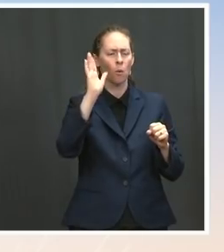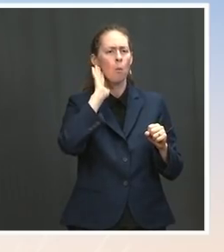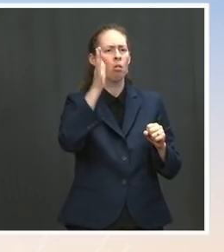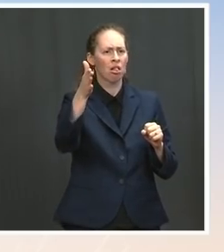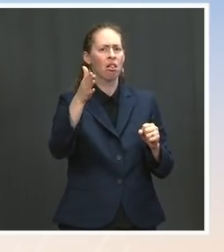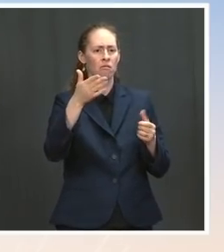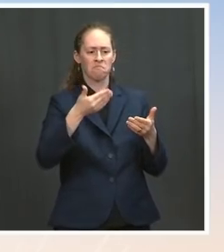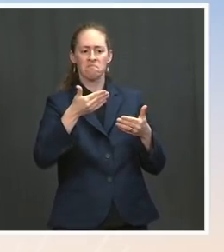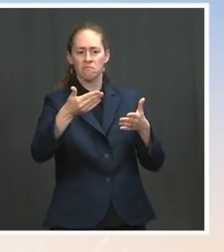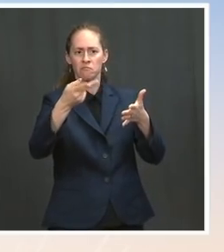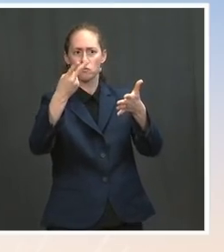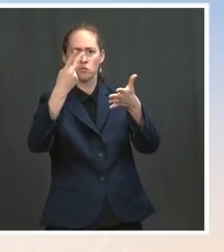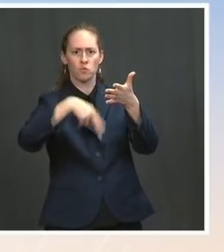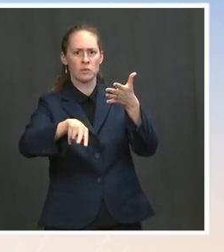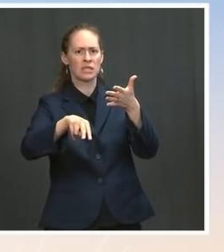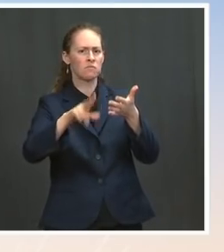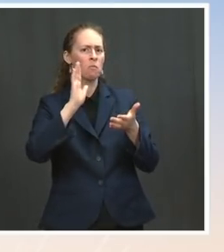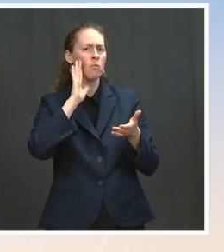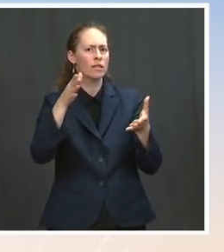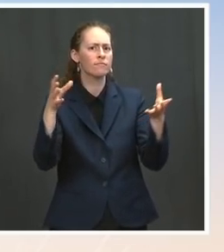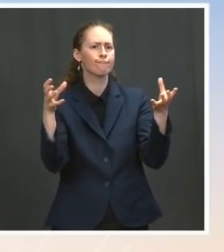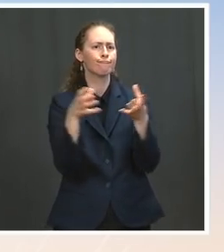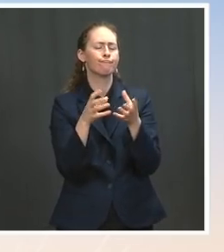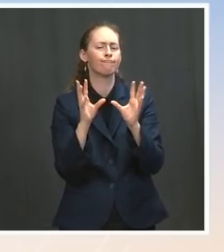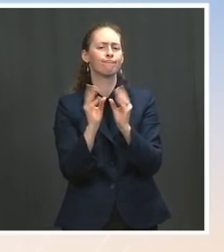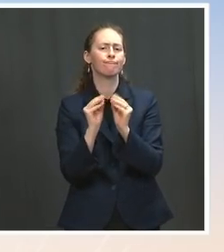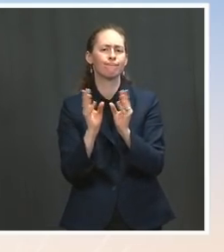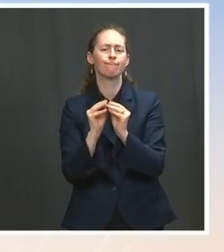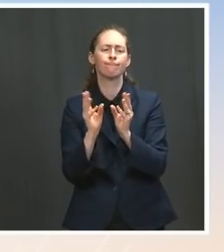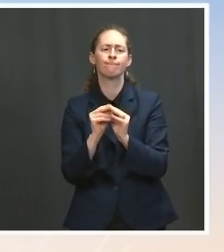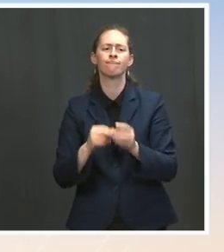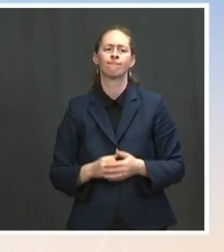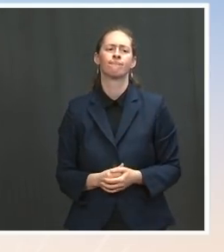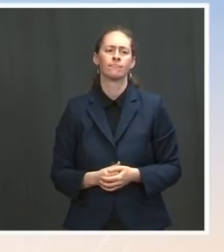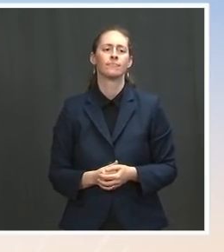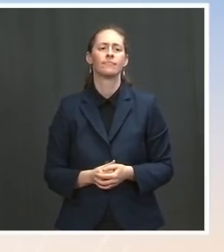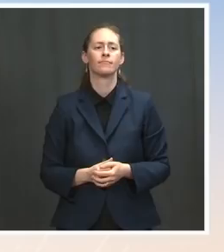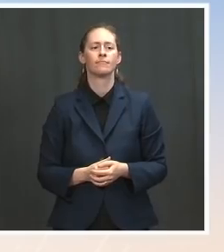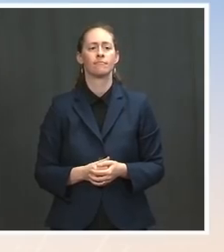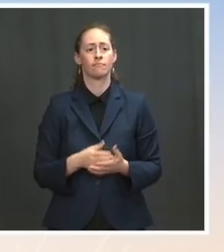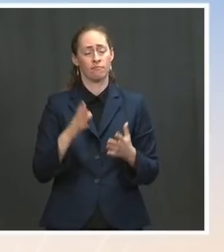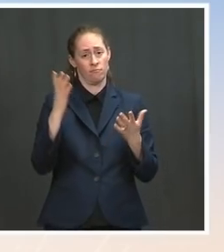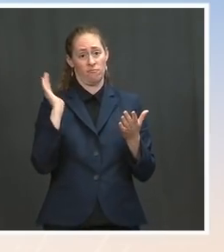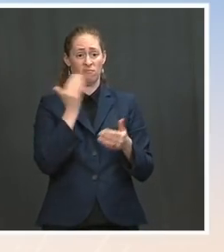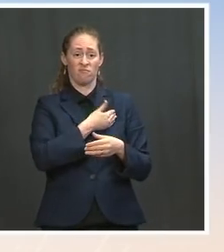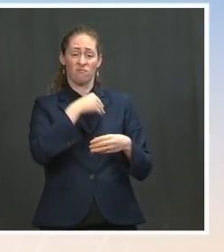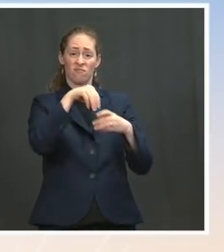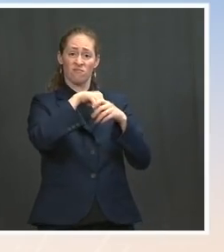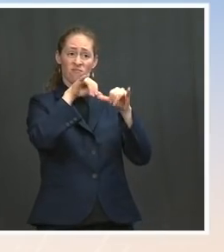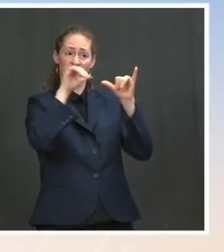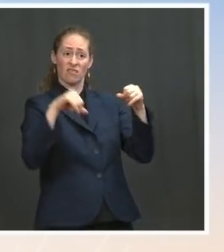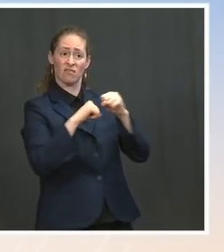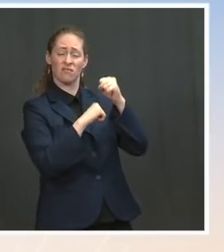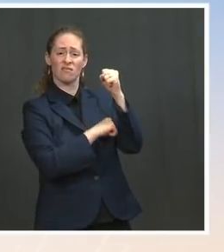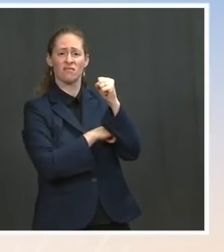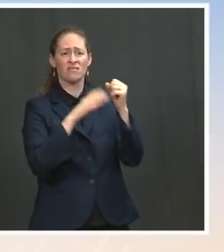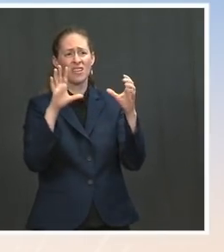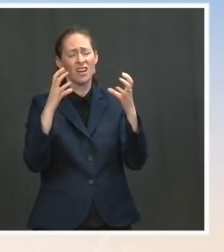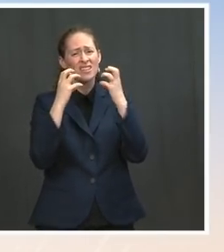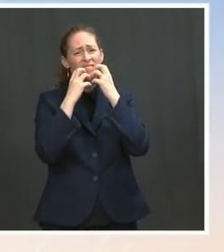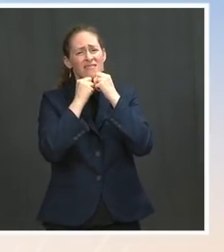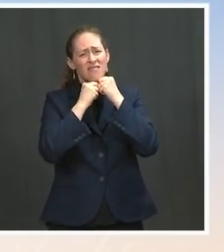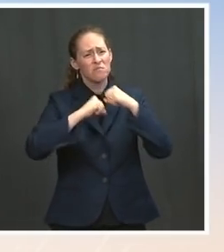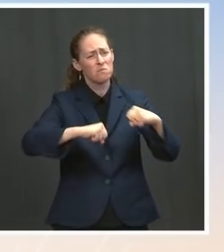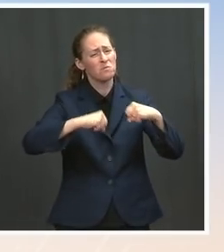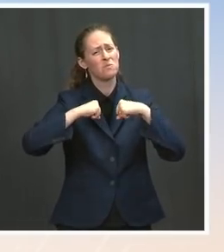weeks. And certainly protecting our own infrastructure in the United States is of utmost national security importance. And just one more on this topic, because